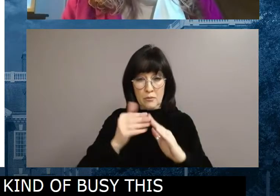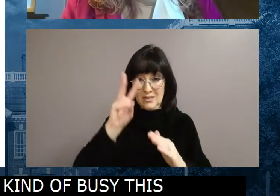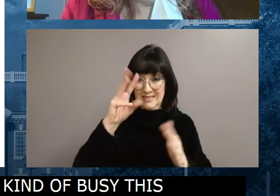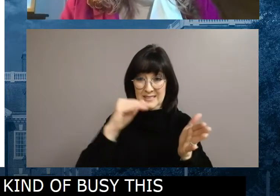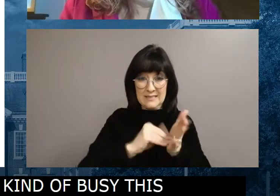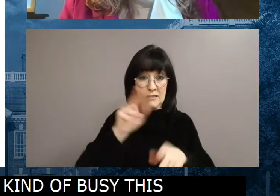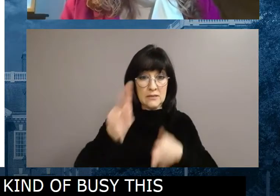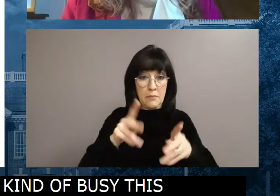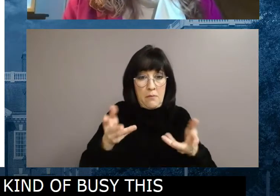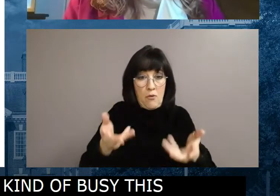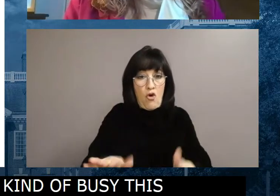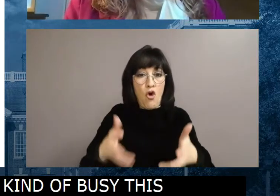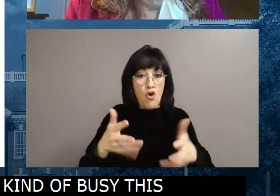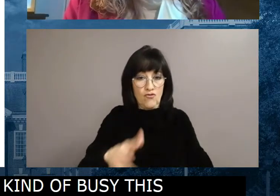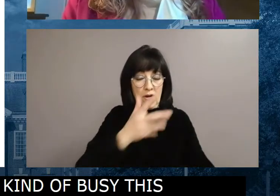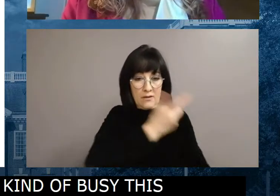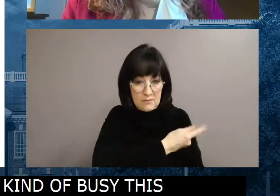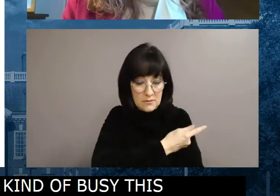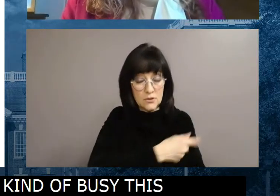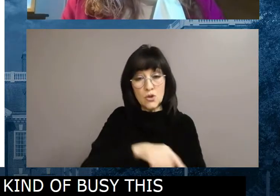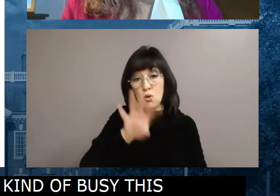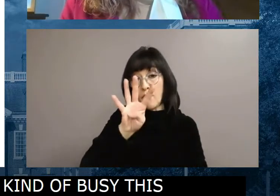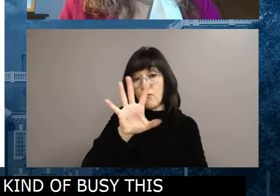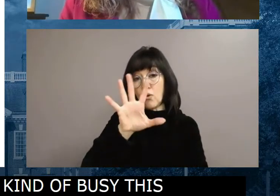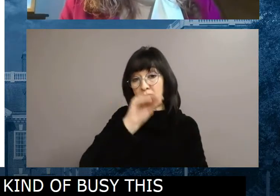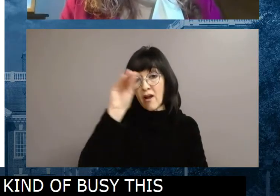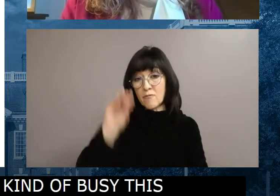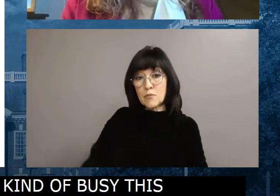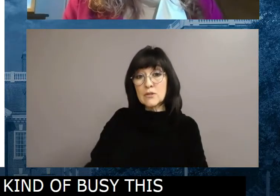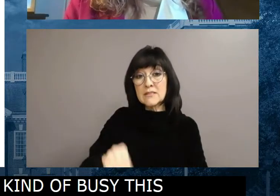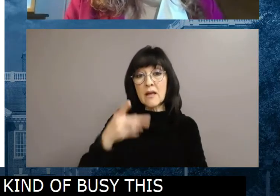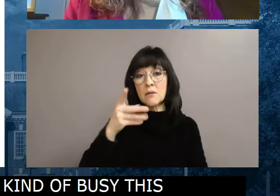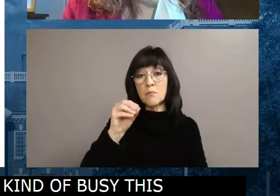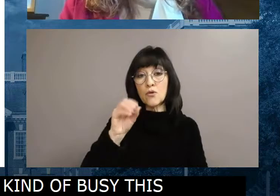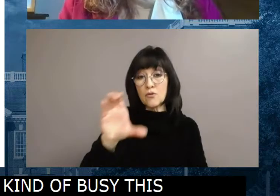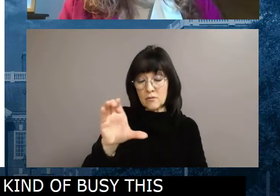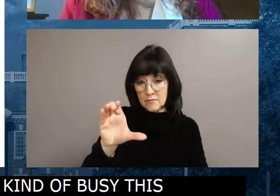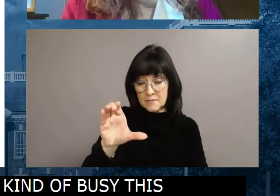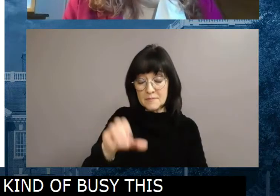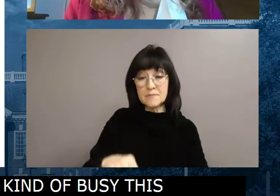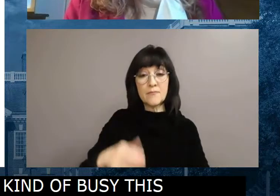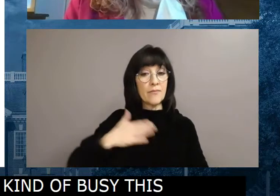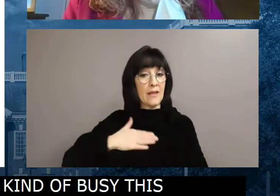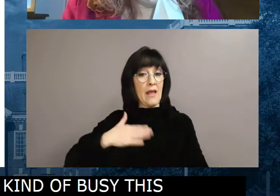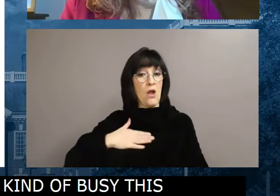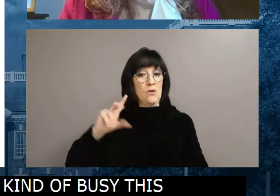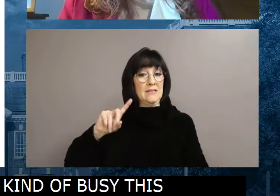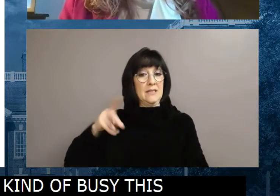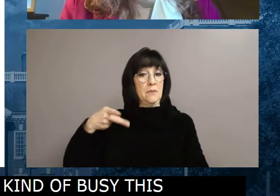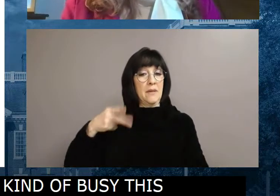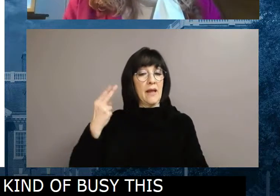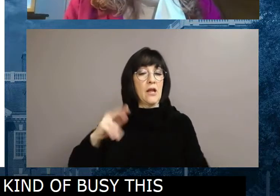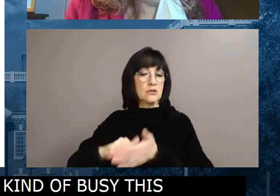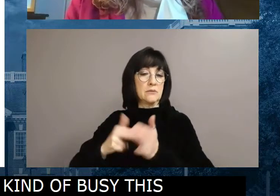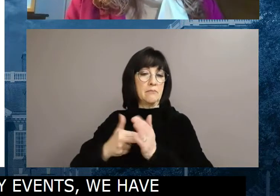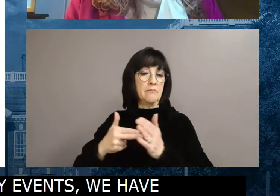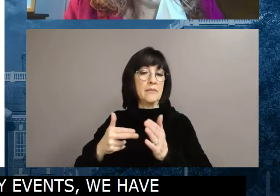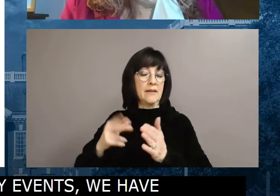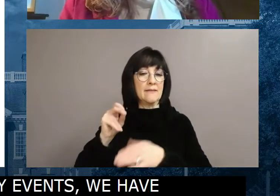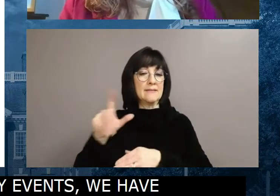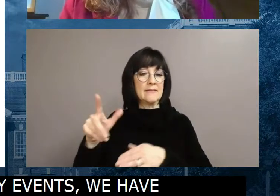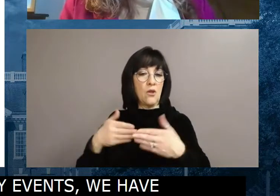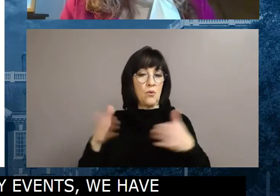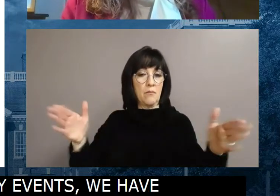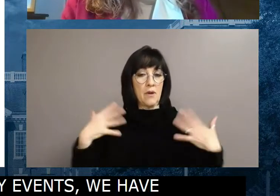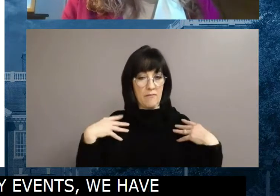45% are persons of color. In our DPH clinics, we've vaccinated almost 3,000 people. About 30%